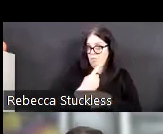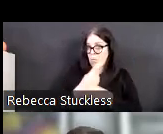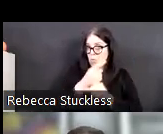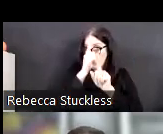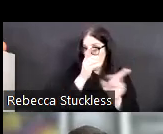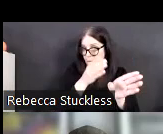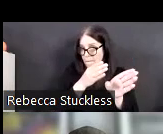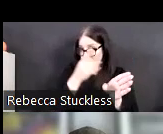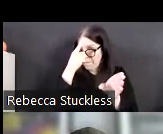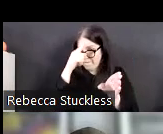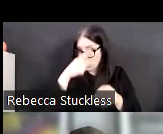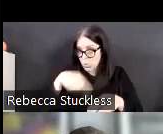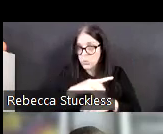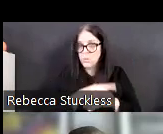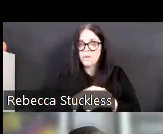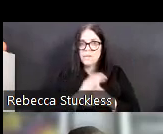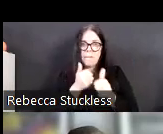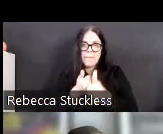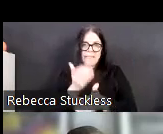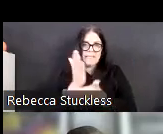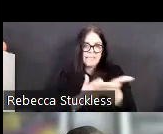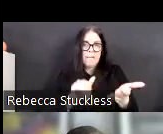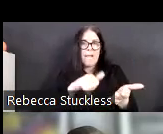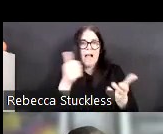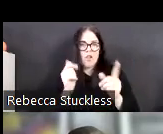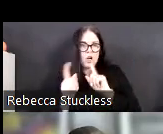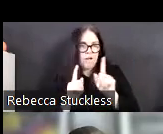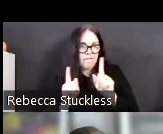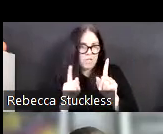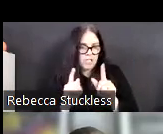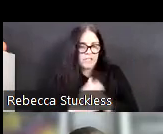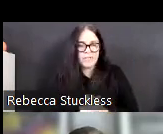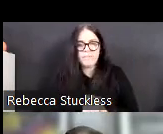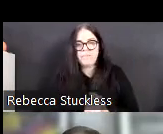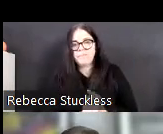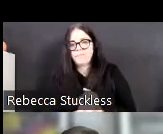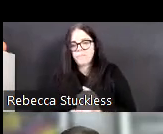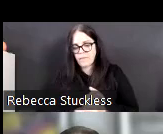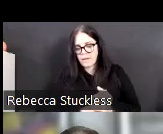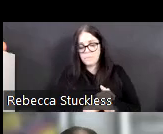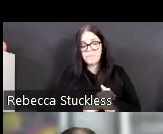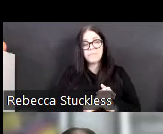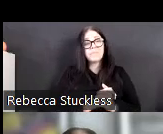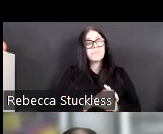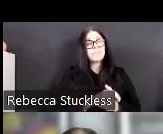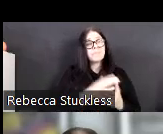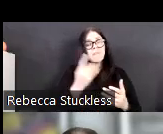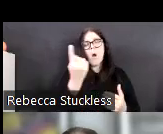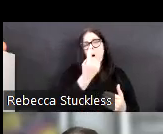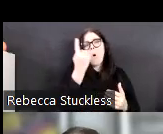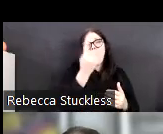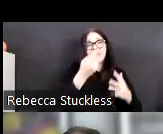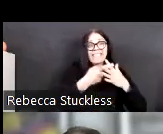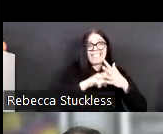path for you based on some of these other conversations that we're going to have? As with any initial assessment, there's always